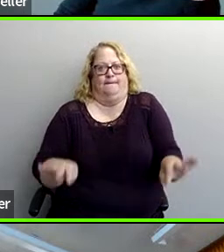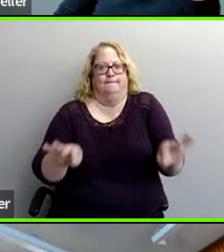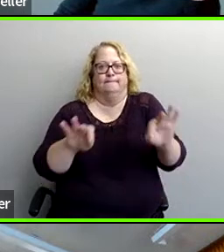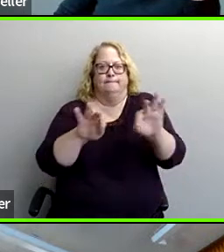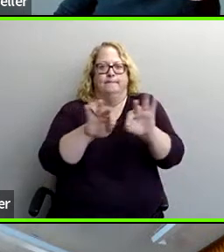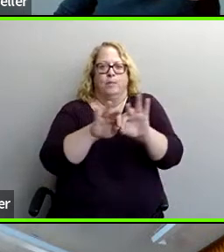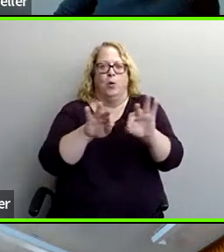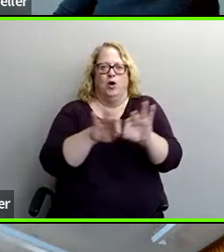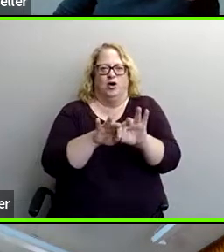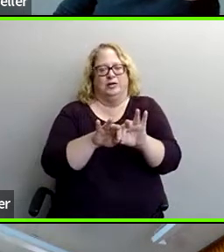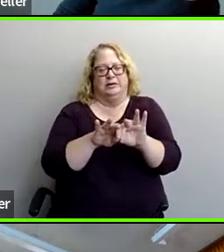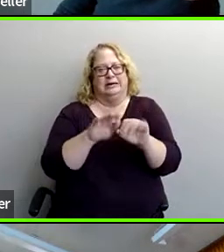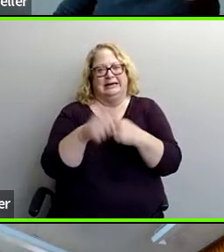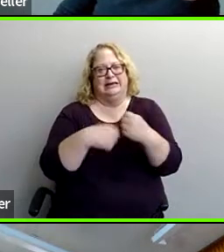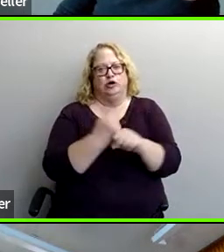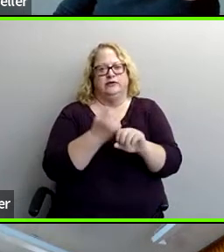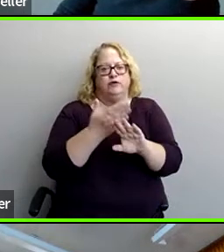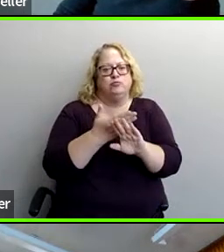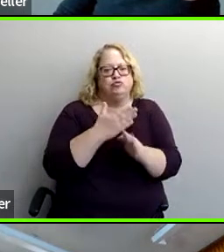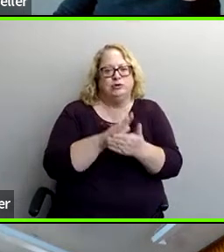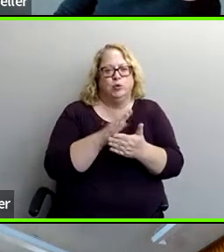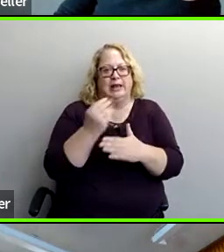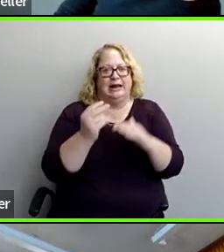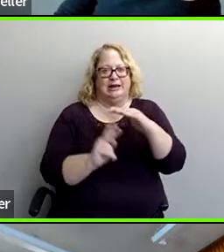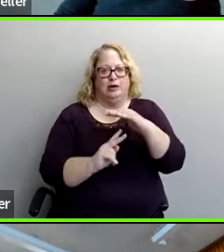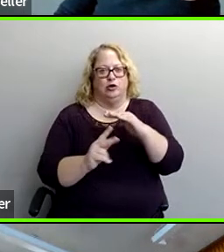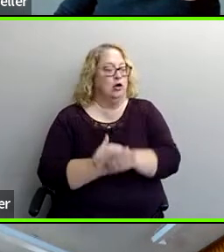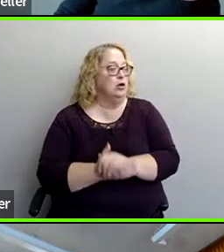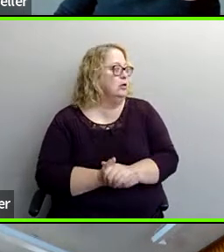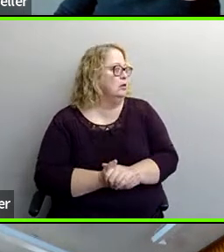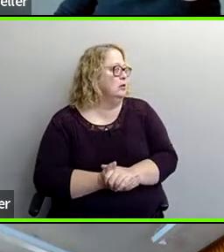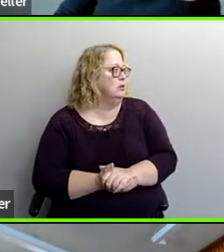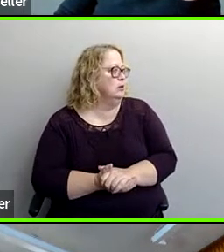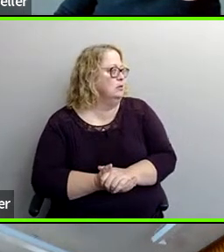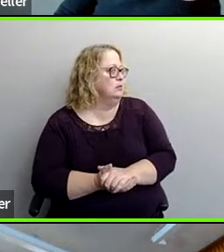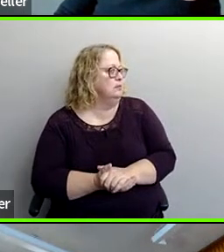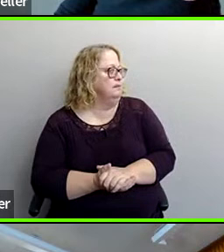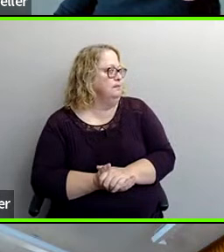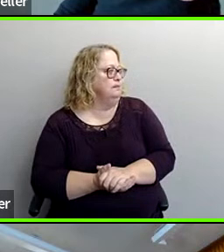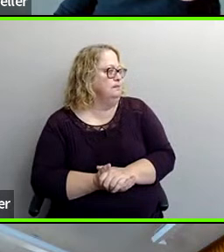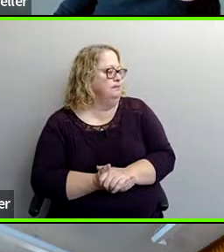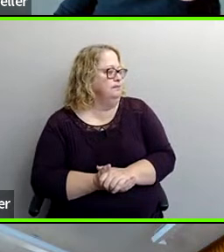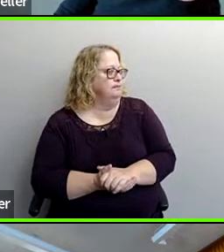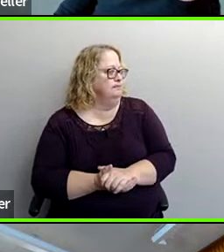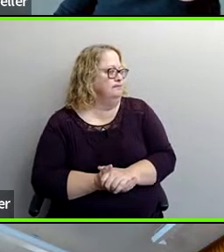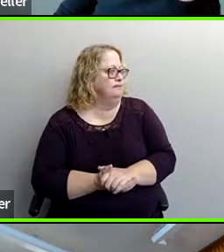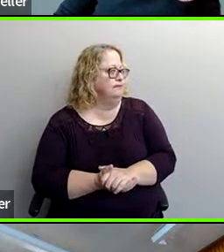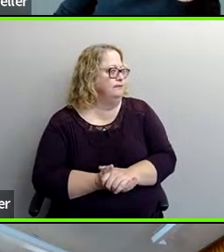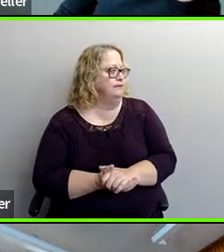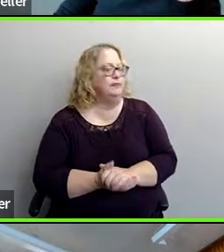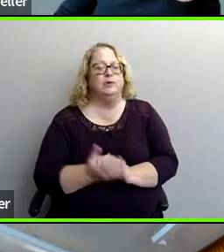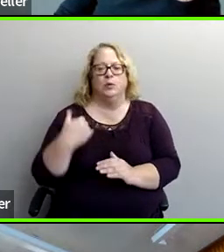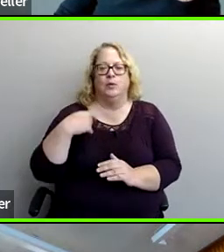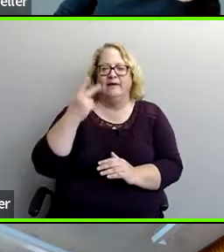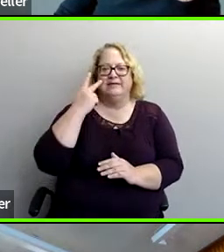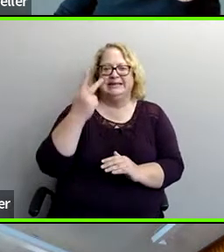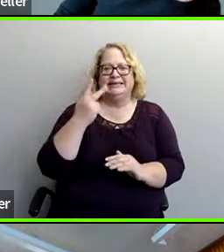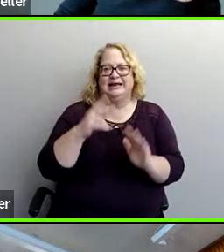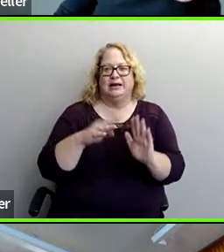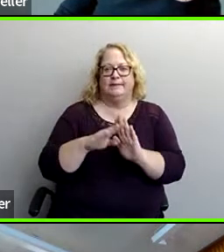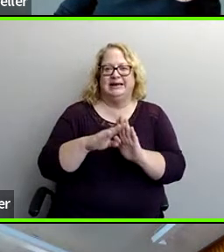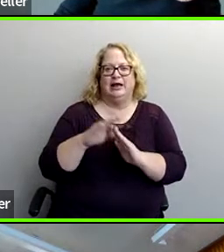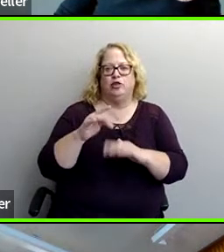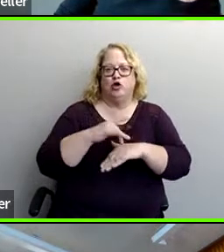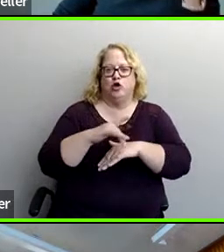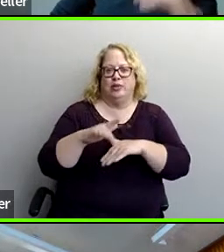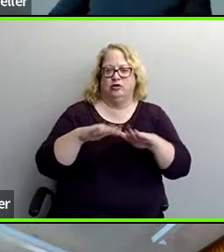important years of preschool and kindergarten. Their early interventions. Right, yes, ma'am. There you go. We have seen an uptick in the early